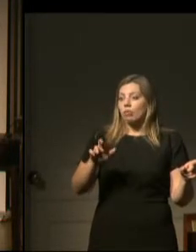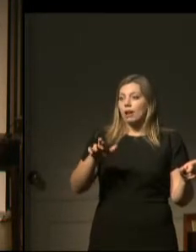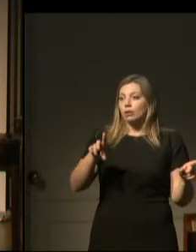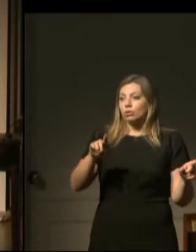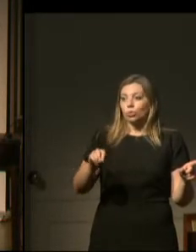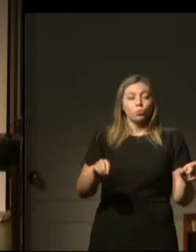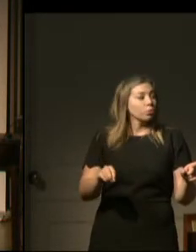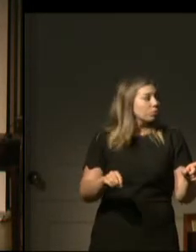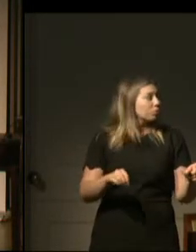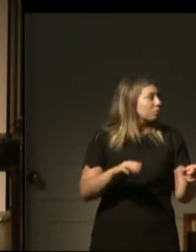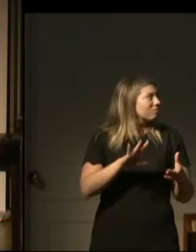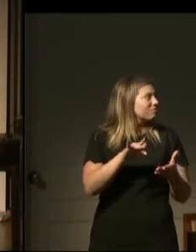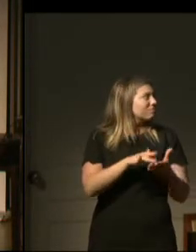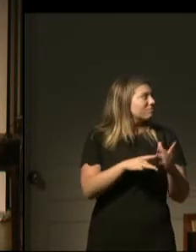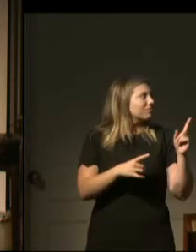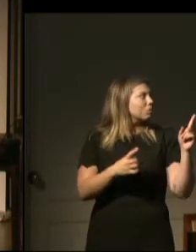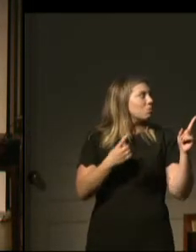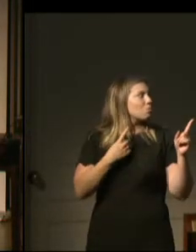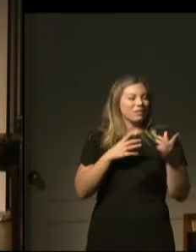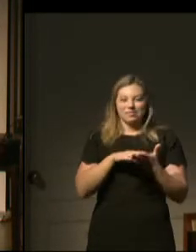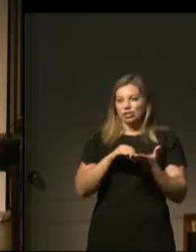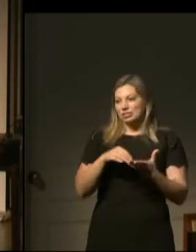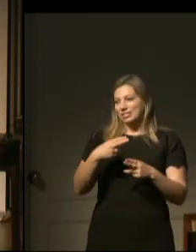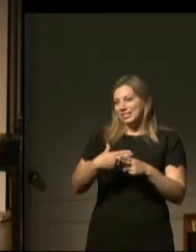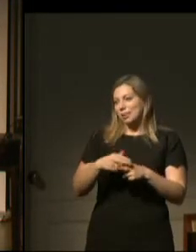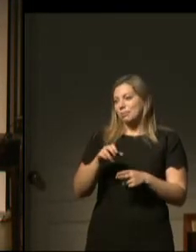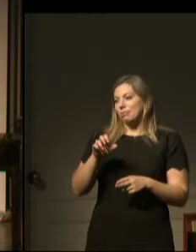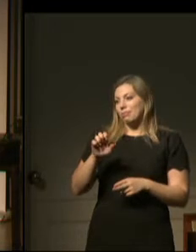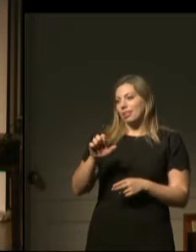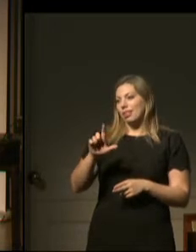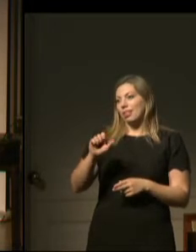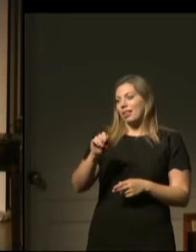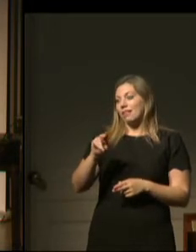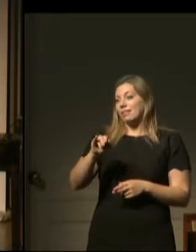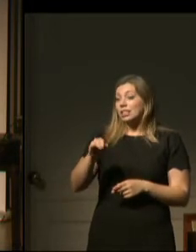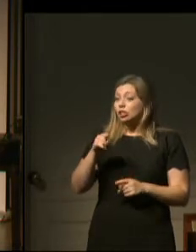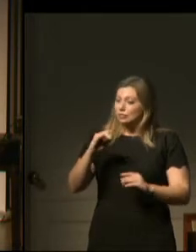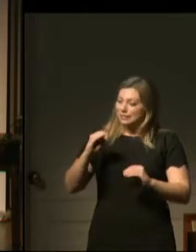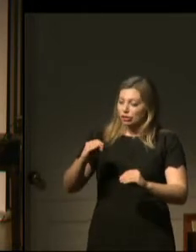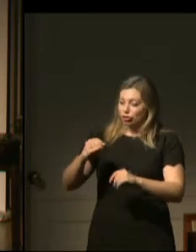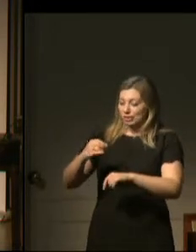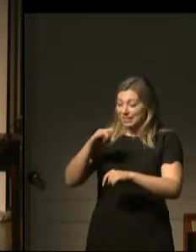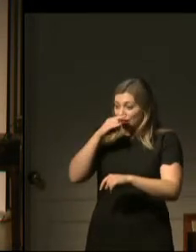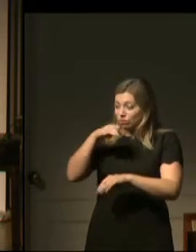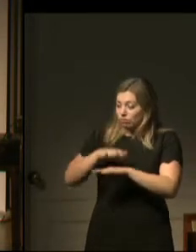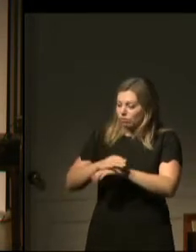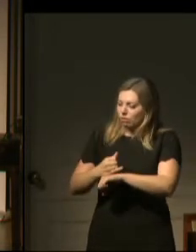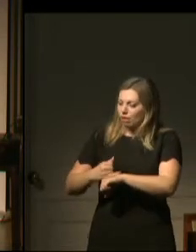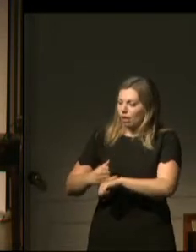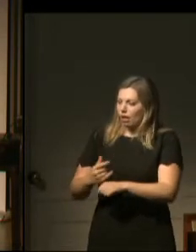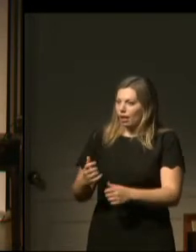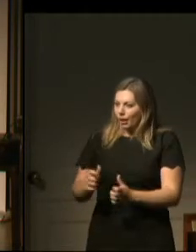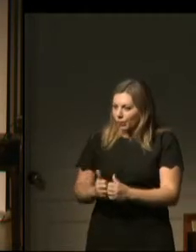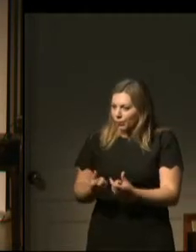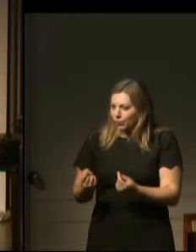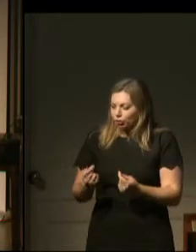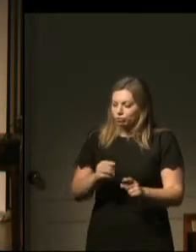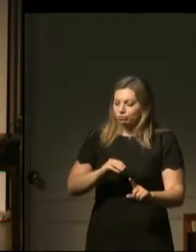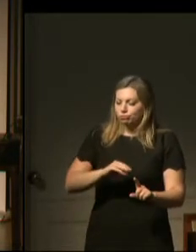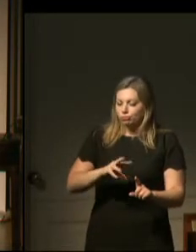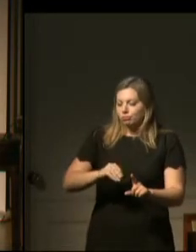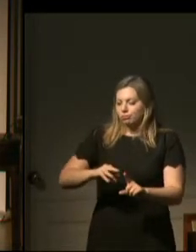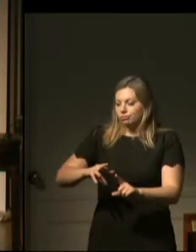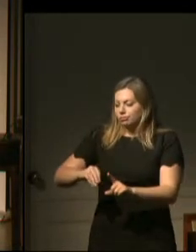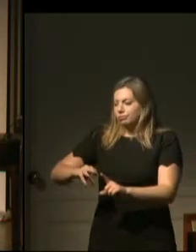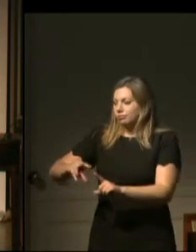middle there, that's one of my students, her name is Alani. And Alani was teaching the kids on the island how to take photogrammetry